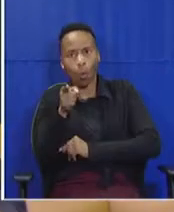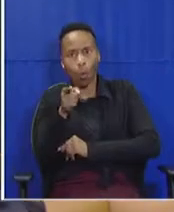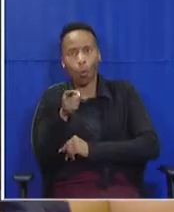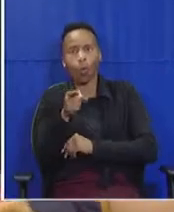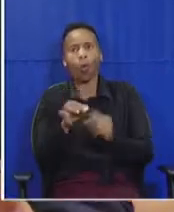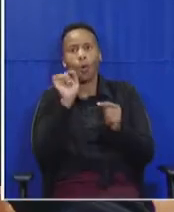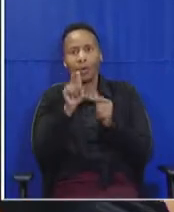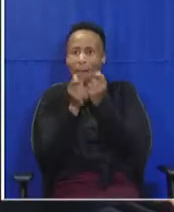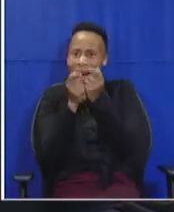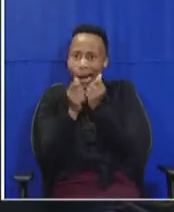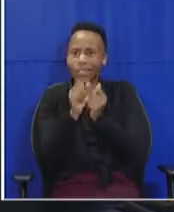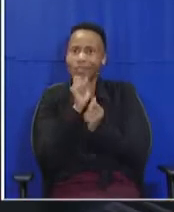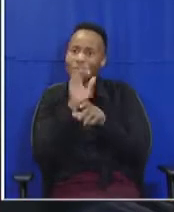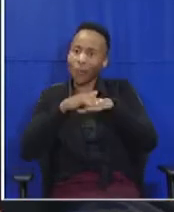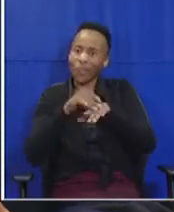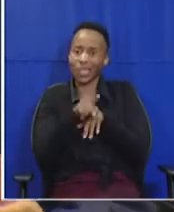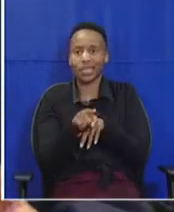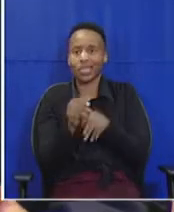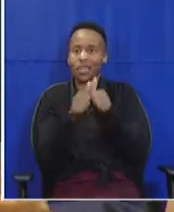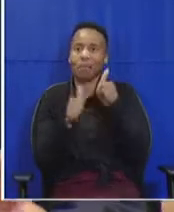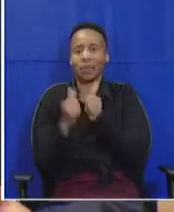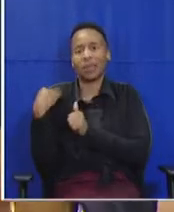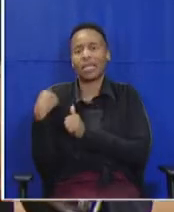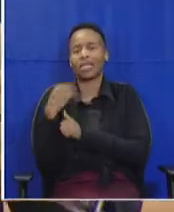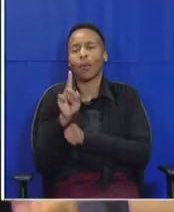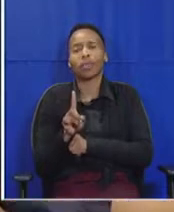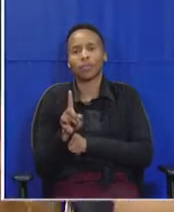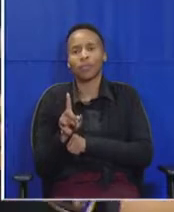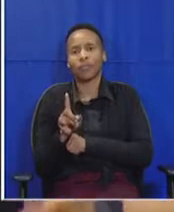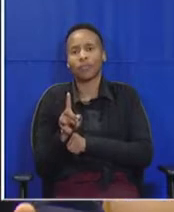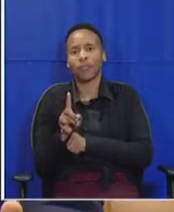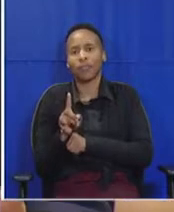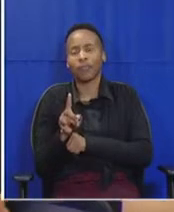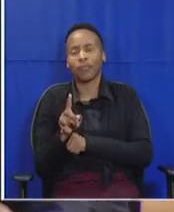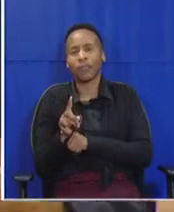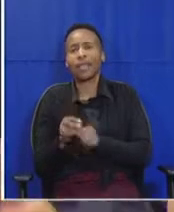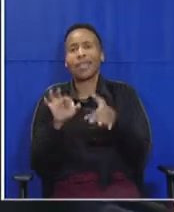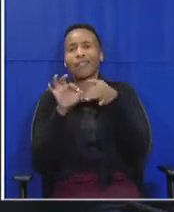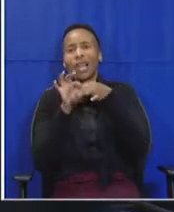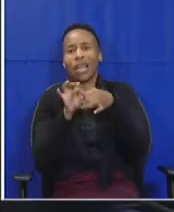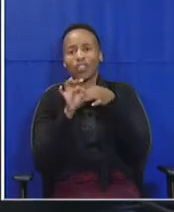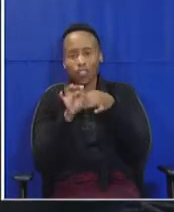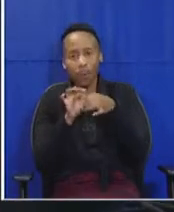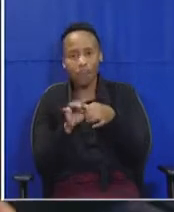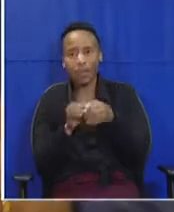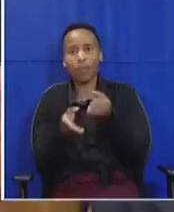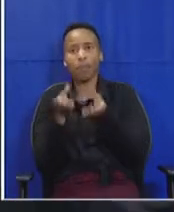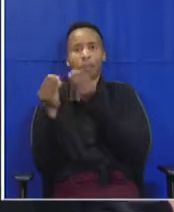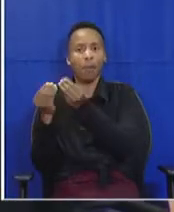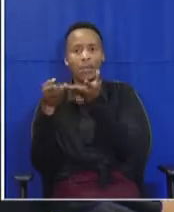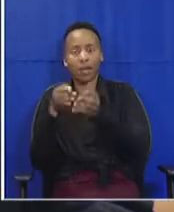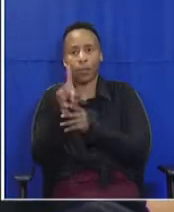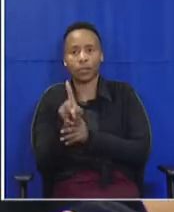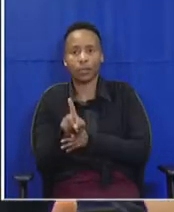Honorable Deputy Minister, through you, Honorable Chair, what kind of synergistic relationship is envisaged between